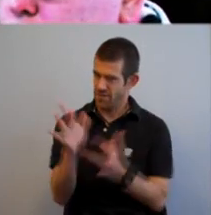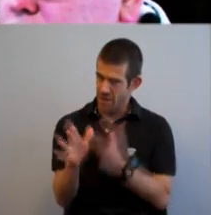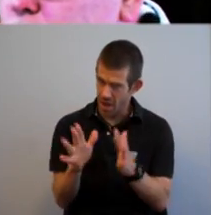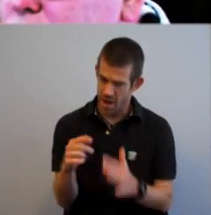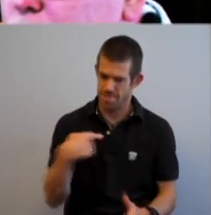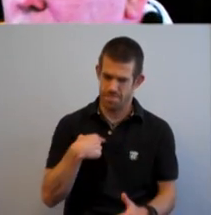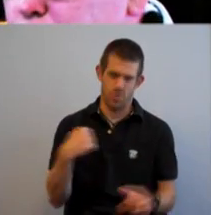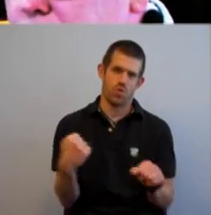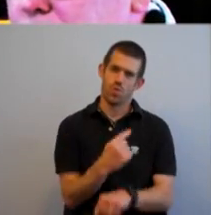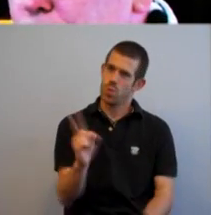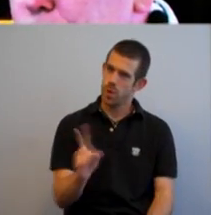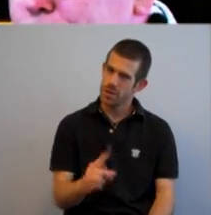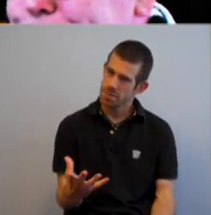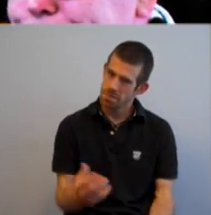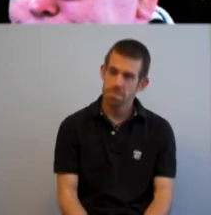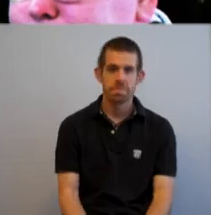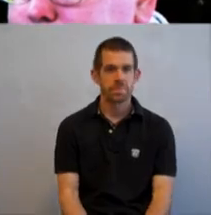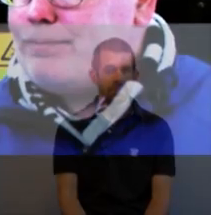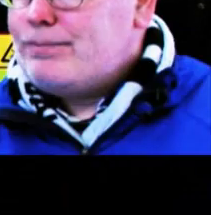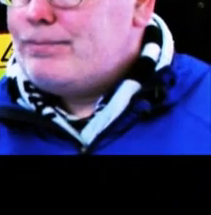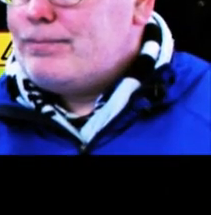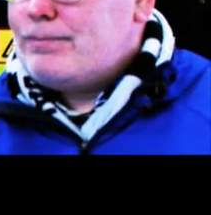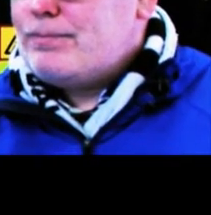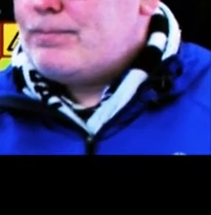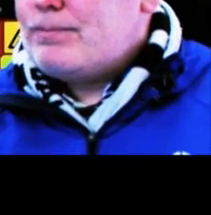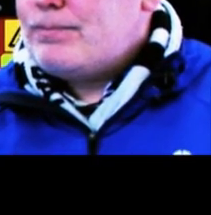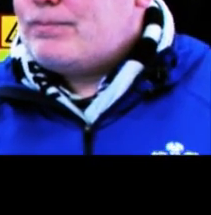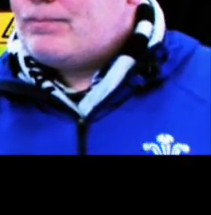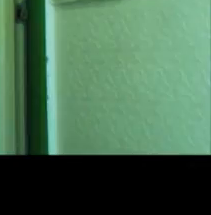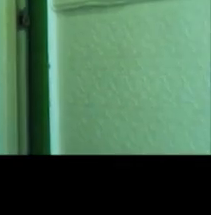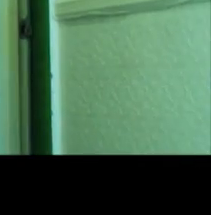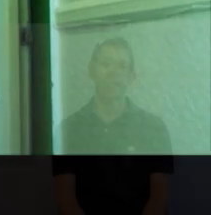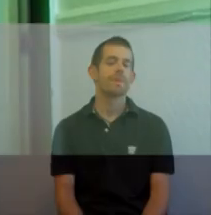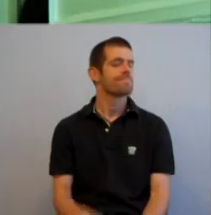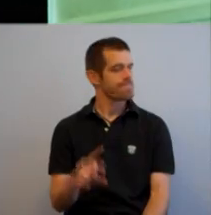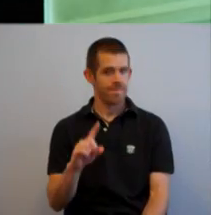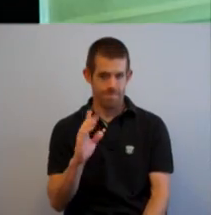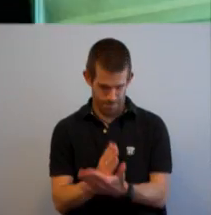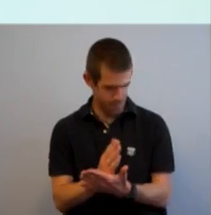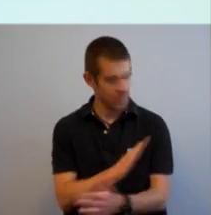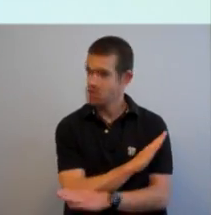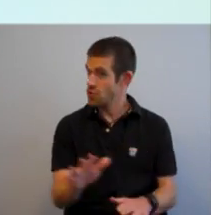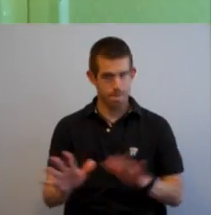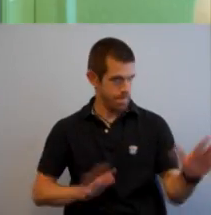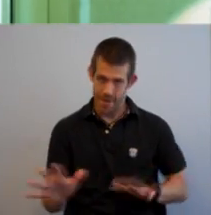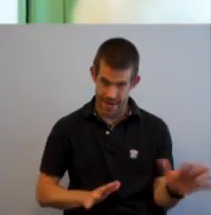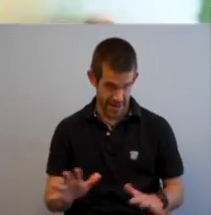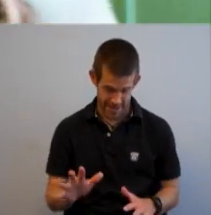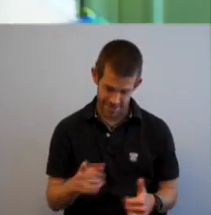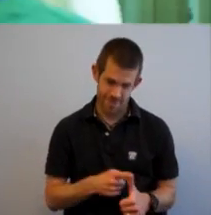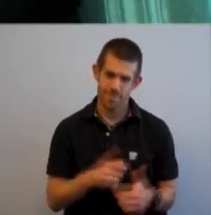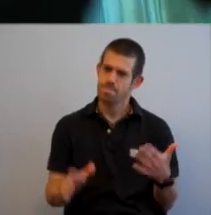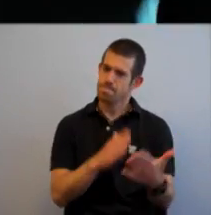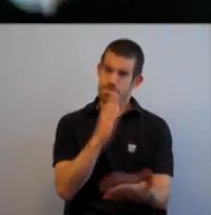What should I do if a fire breaks out? The most important thing if a fire breaks out is not to panic. The most important thing after